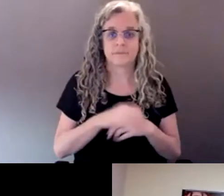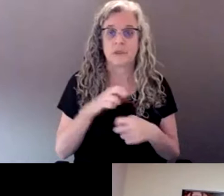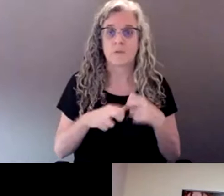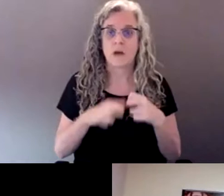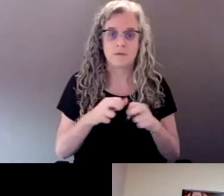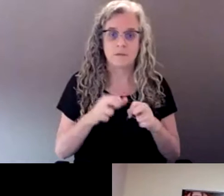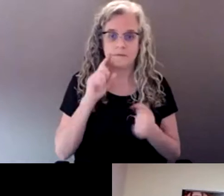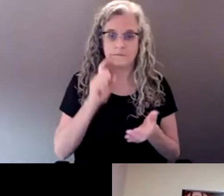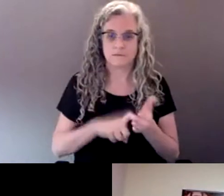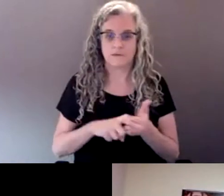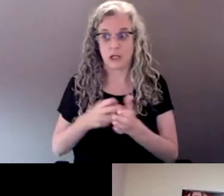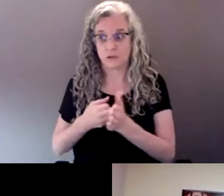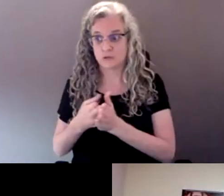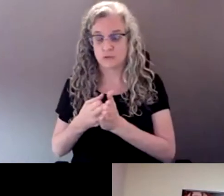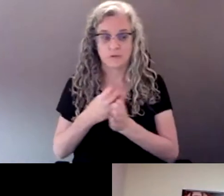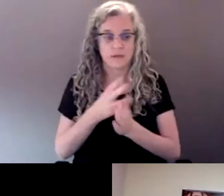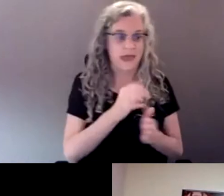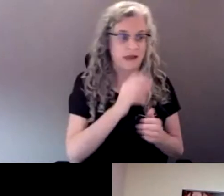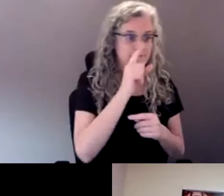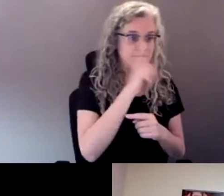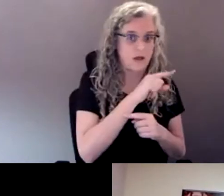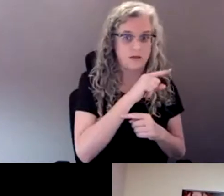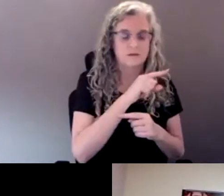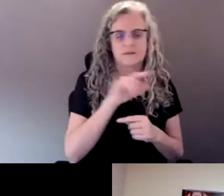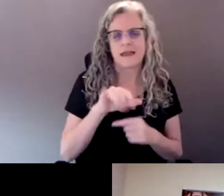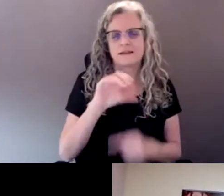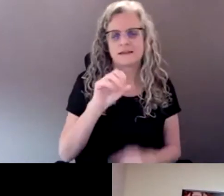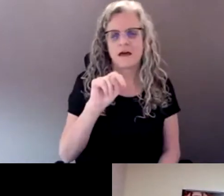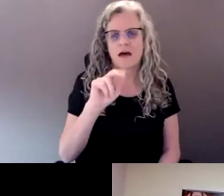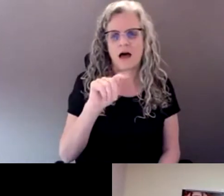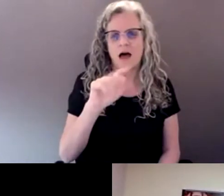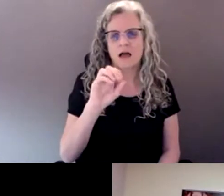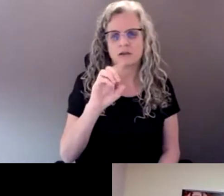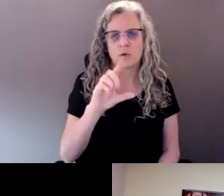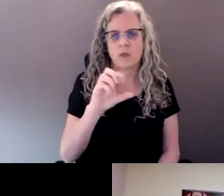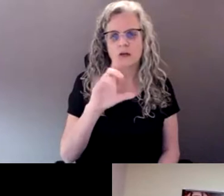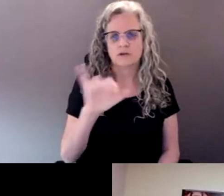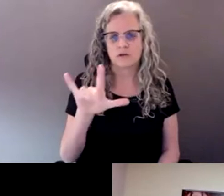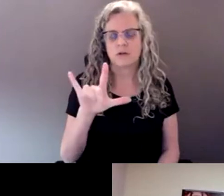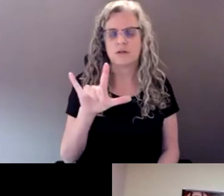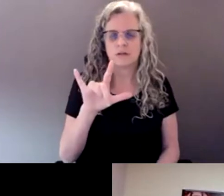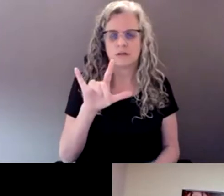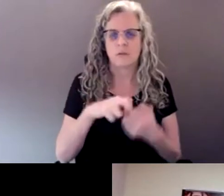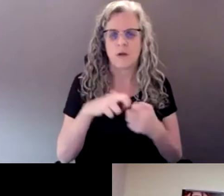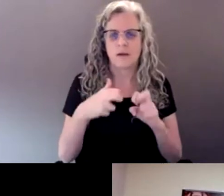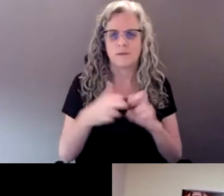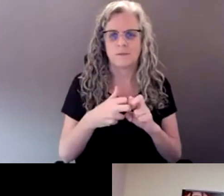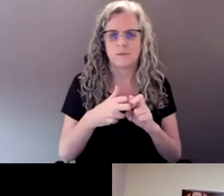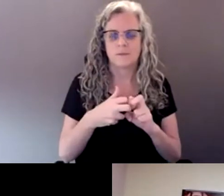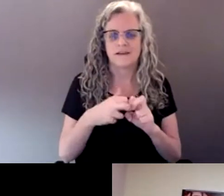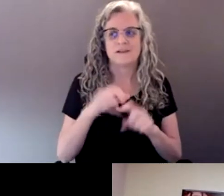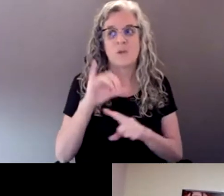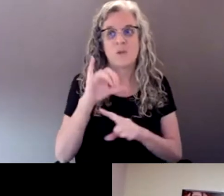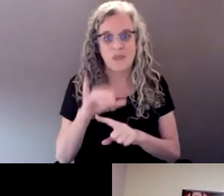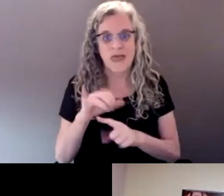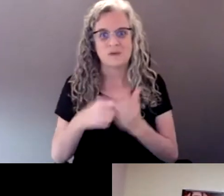falsehood in this world. So I'll call that the ontological problem. And that's the work that the Jews do for